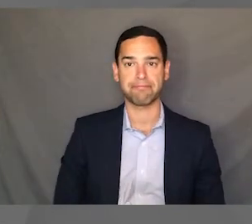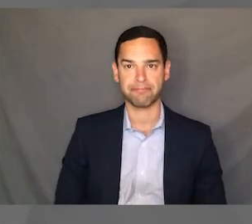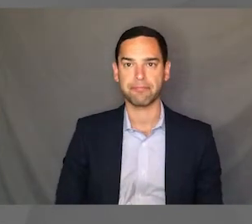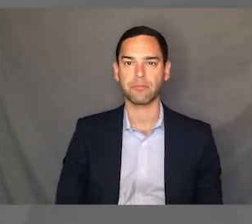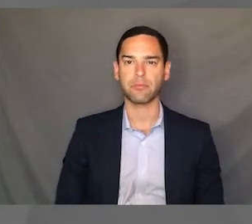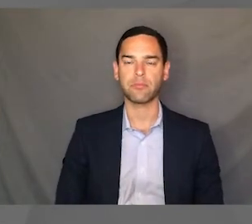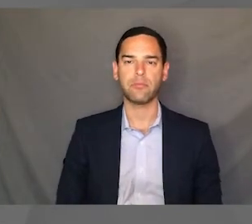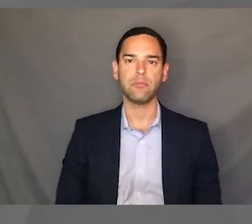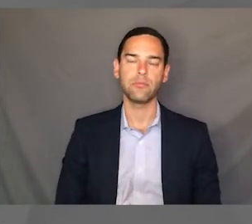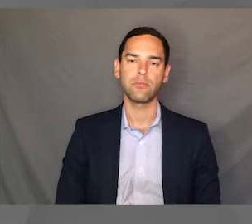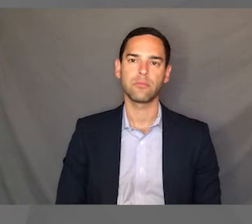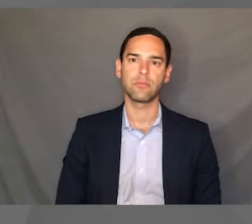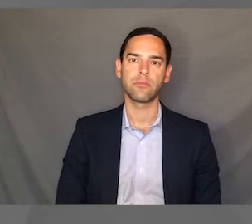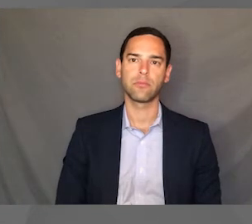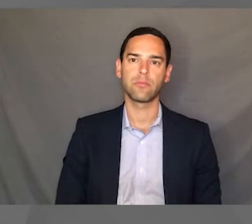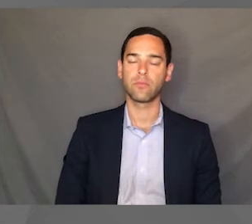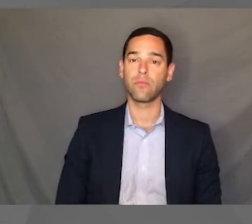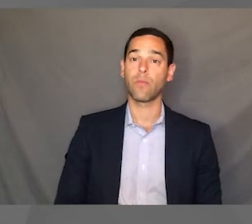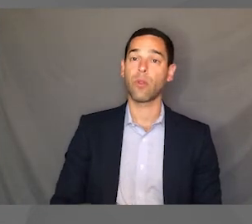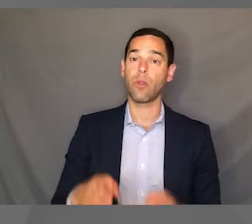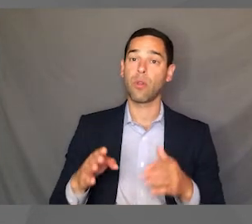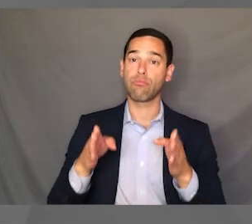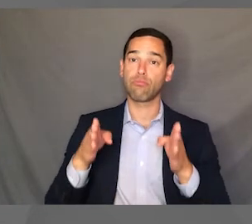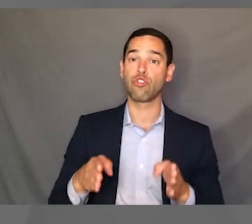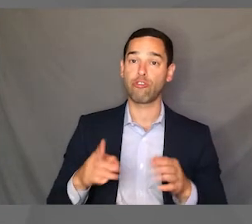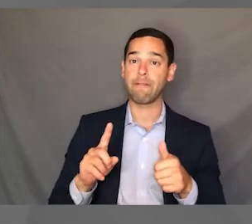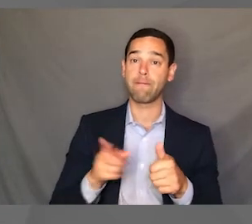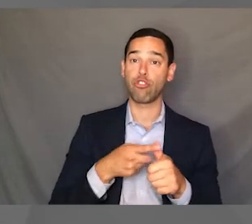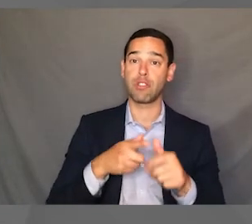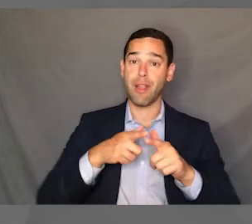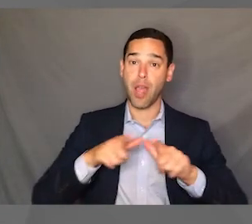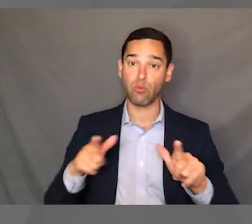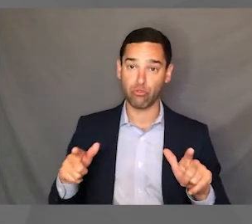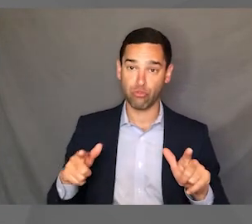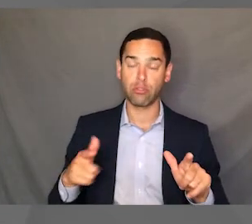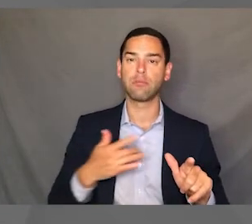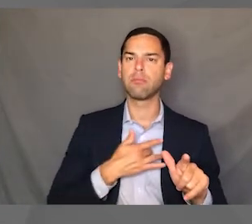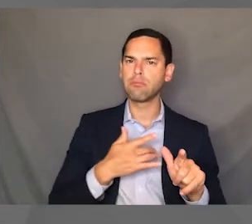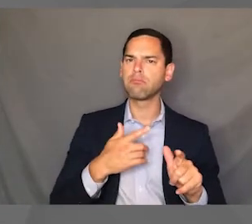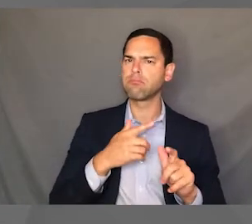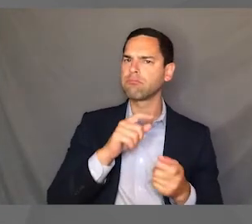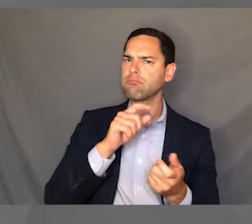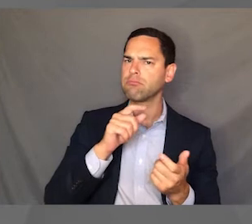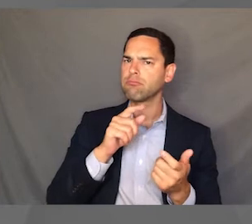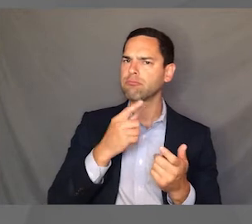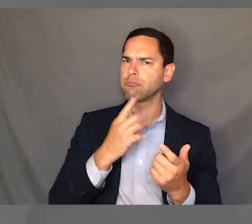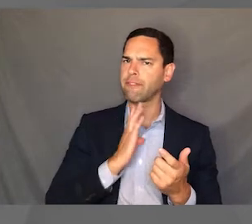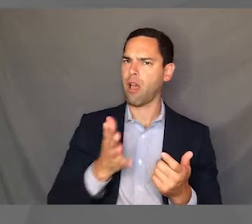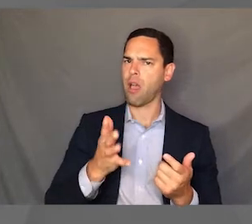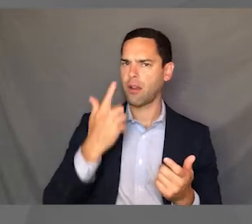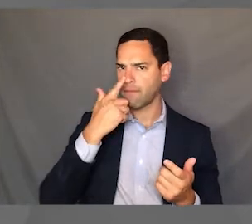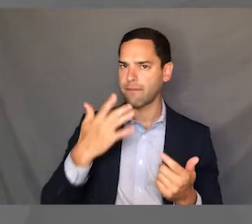Now, the idea of saying person first language is accurate for most populations, but there